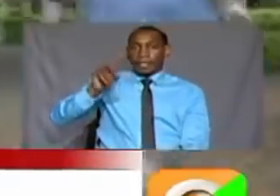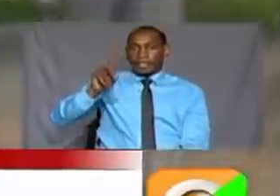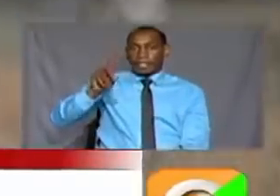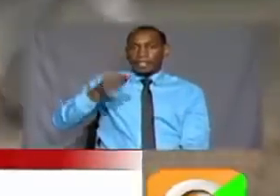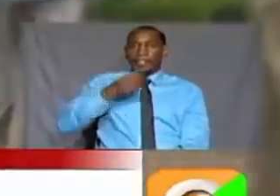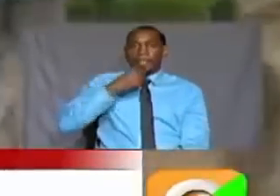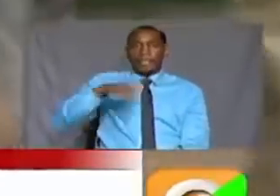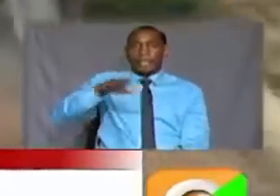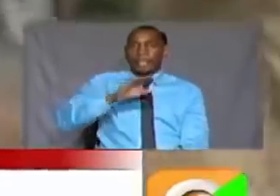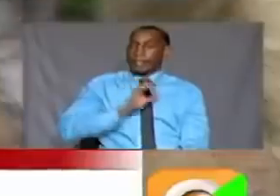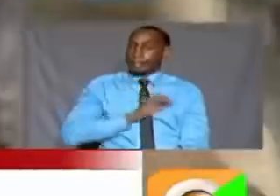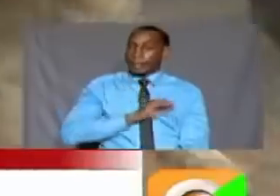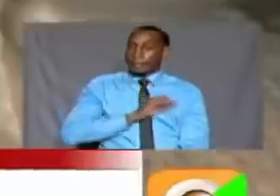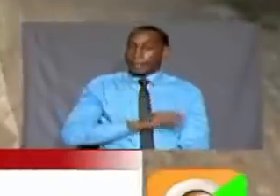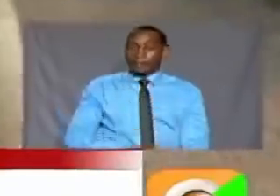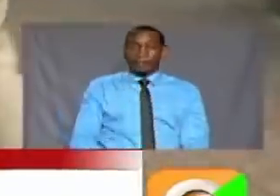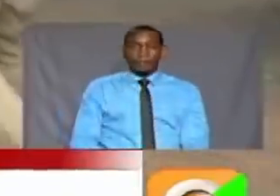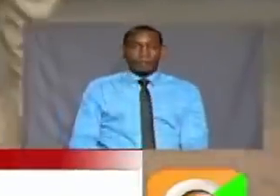edge.